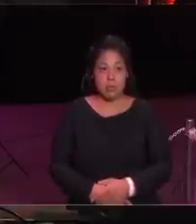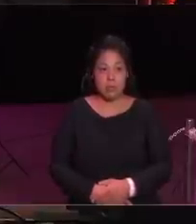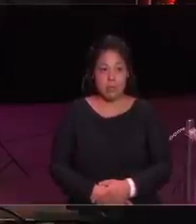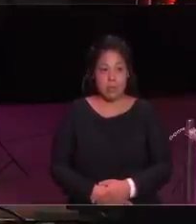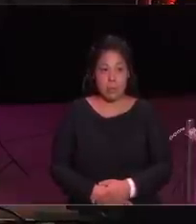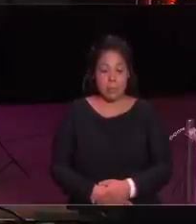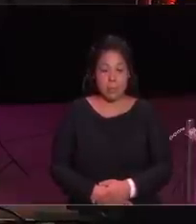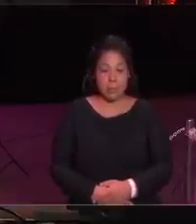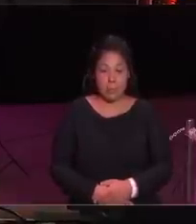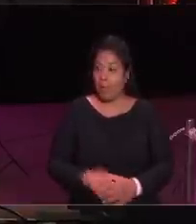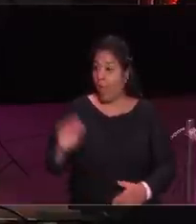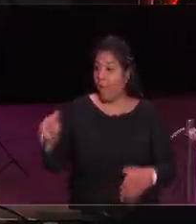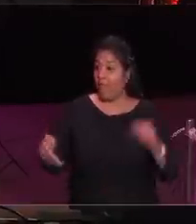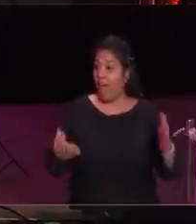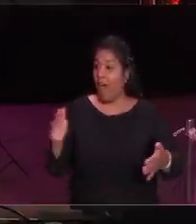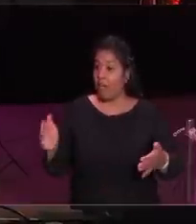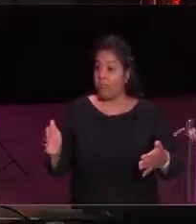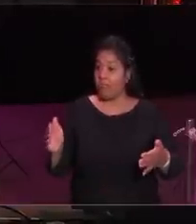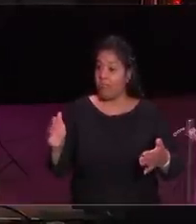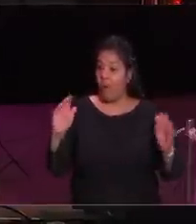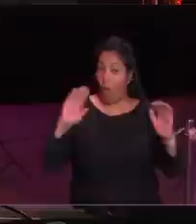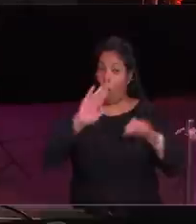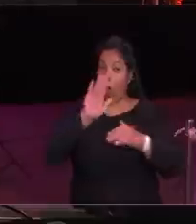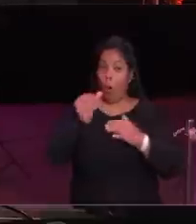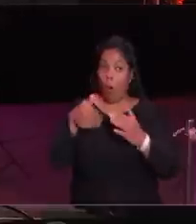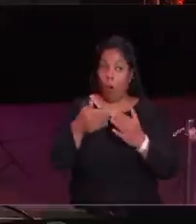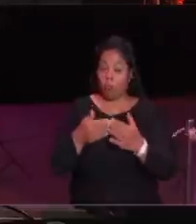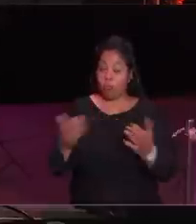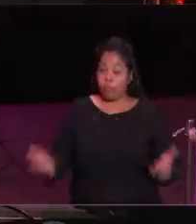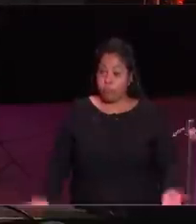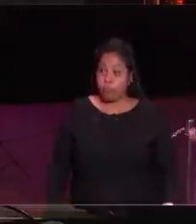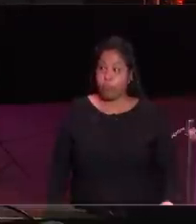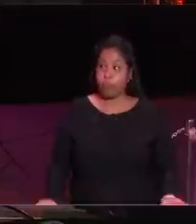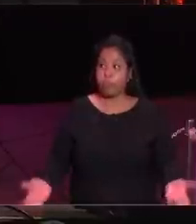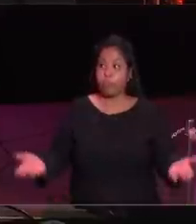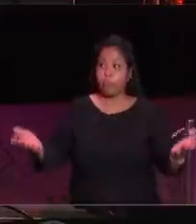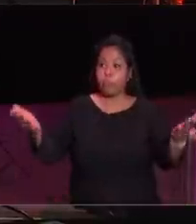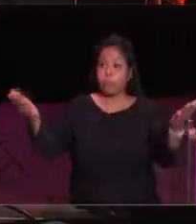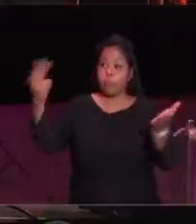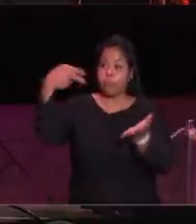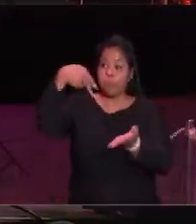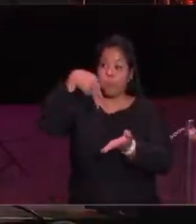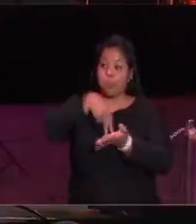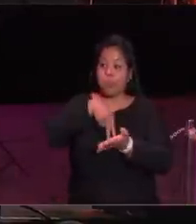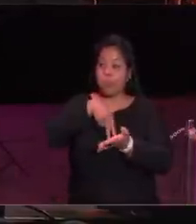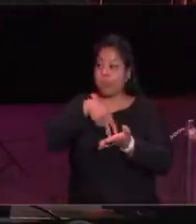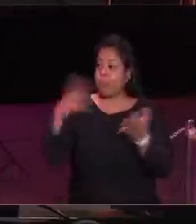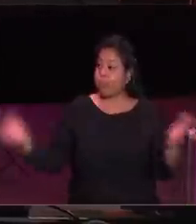I'm going to invite everyone to stand to your feet. Voy a invitar a todos que se pongan de pie, por favor.